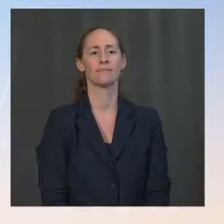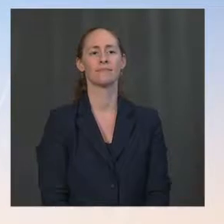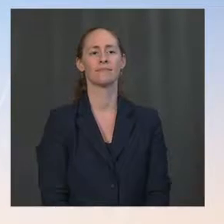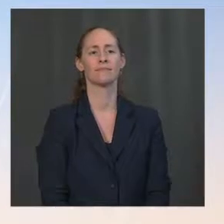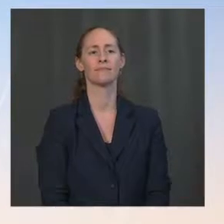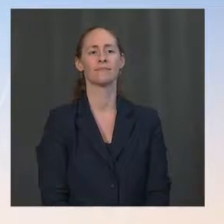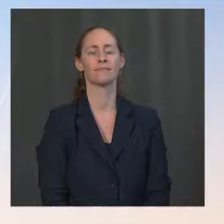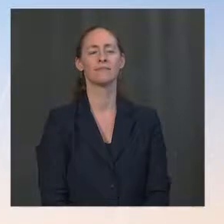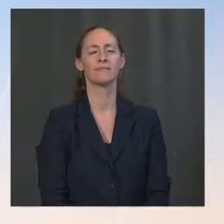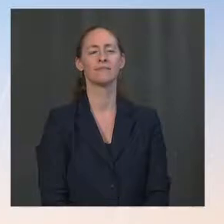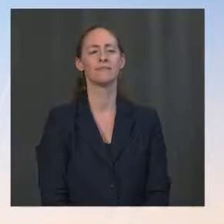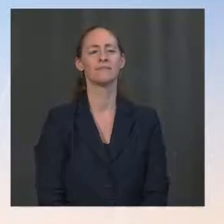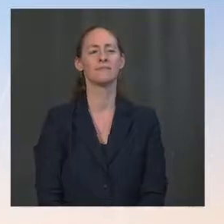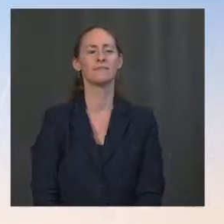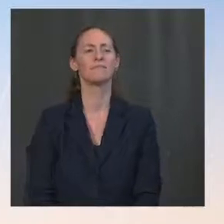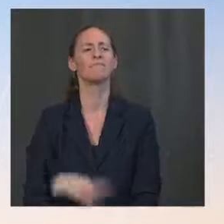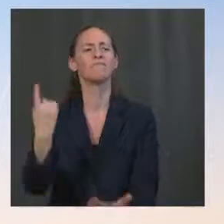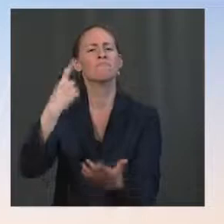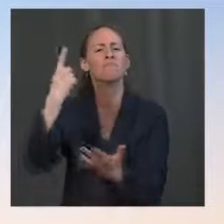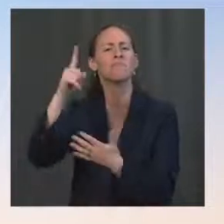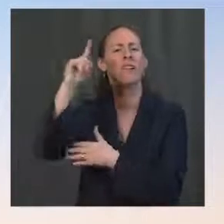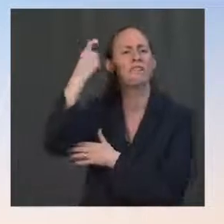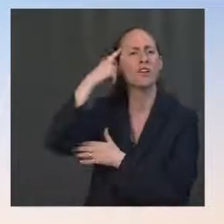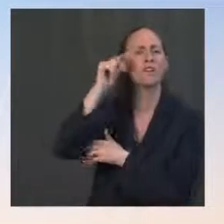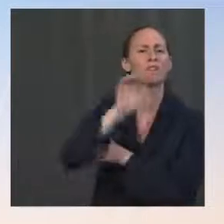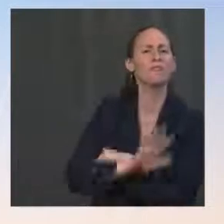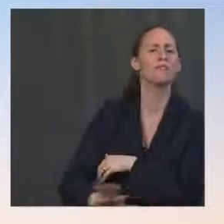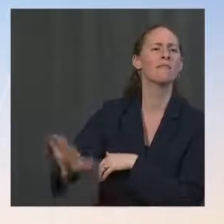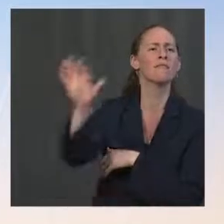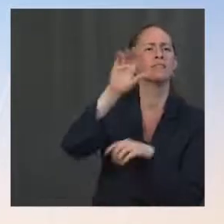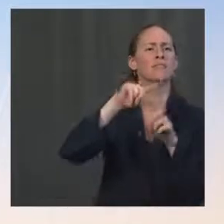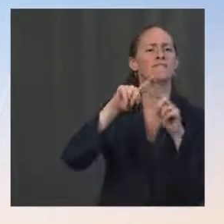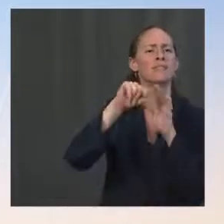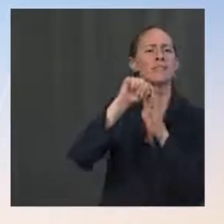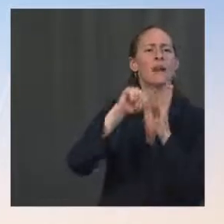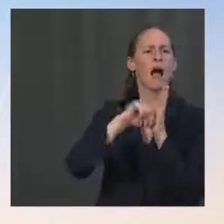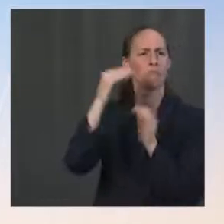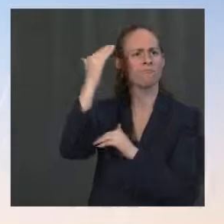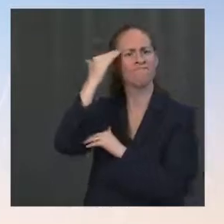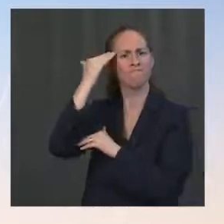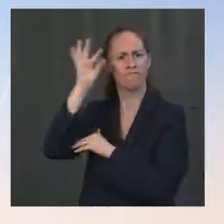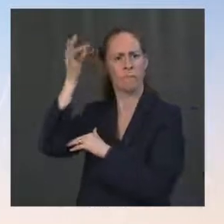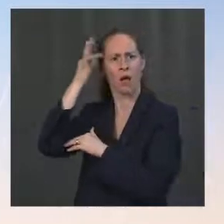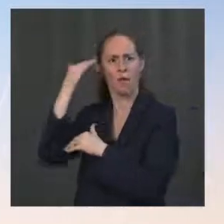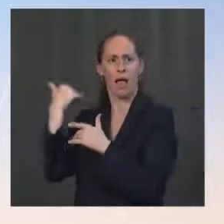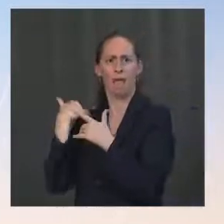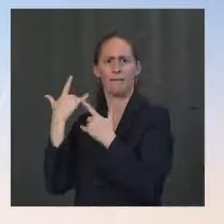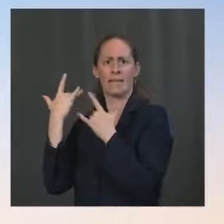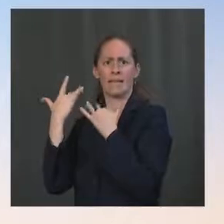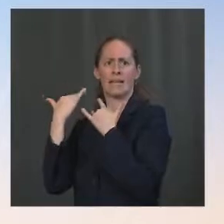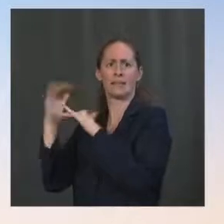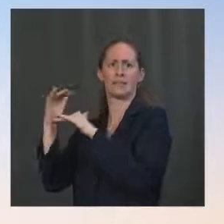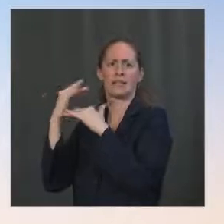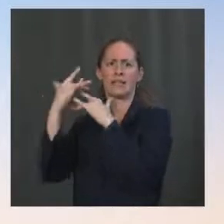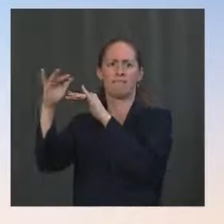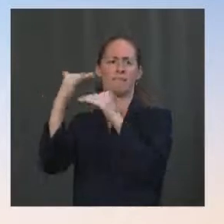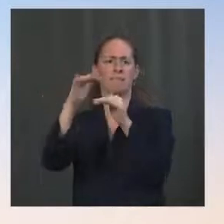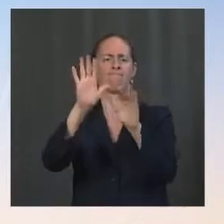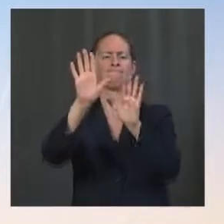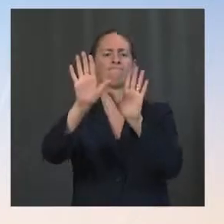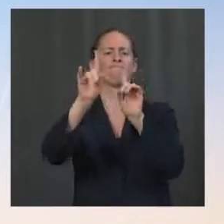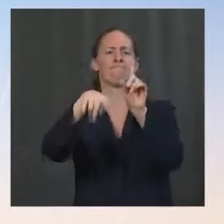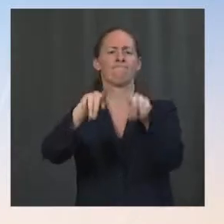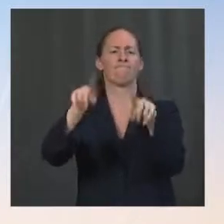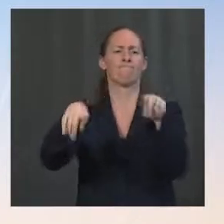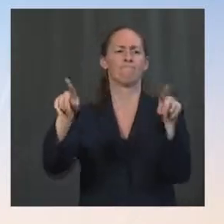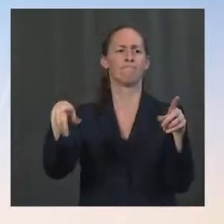know, the federal government can only control so much, but I'm wondering if the president has reached out to governors specifically to urge them to get that aid out. Well, I would say that we